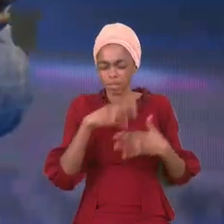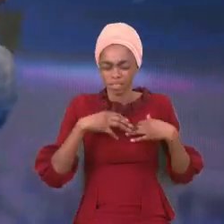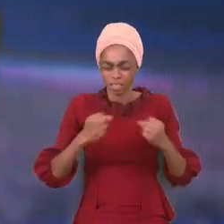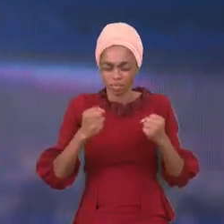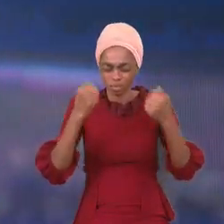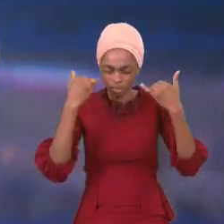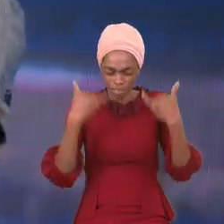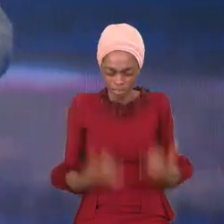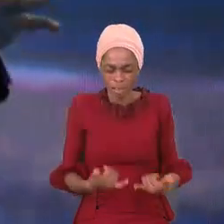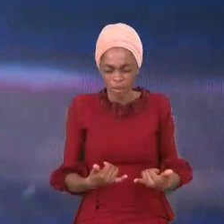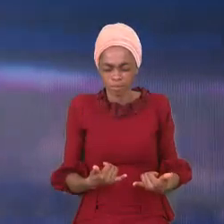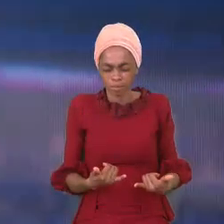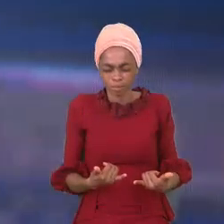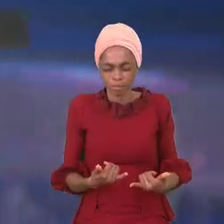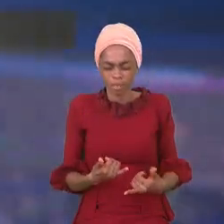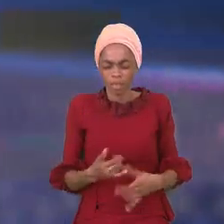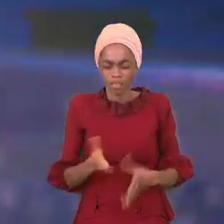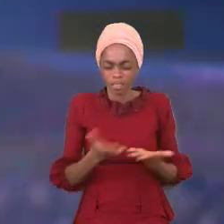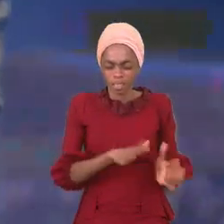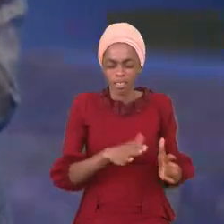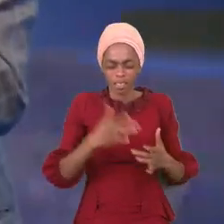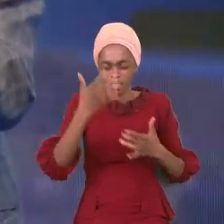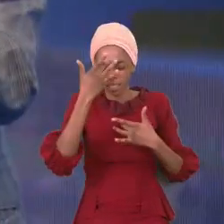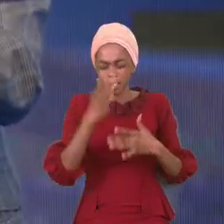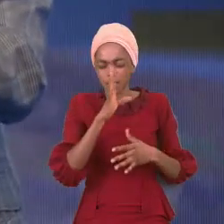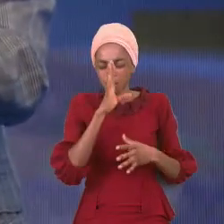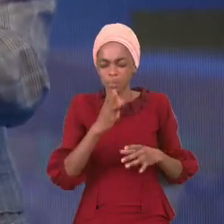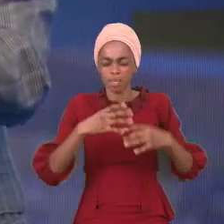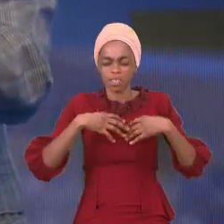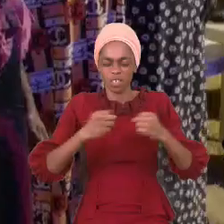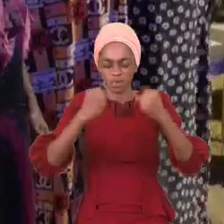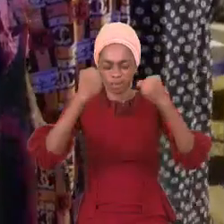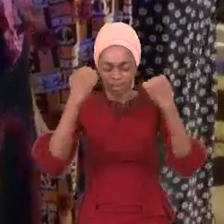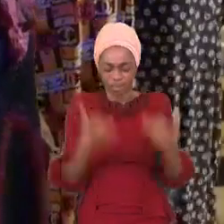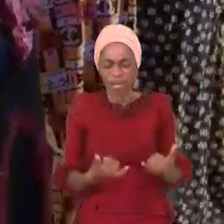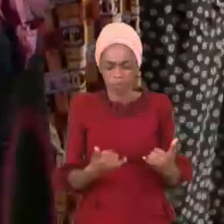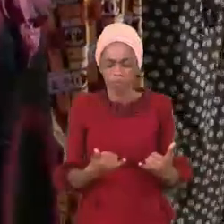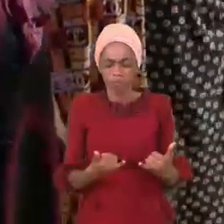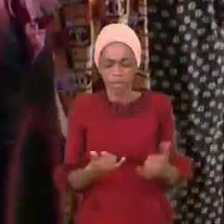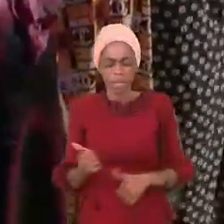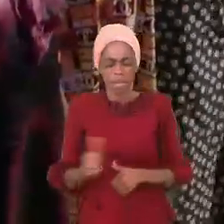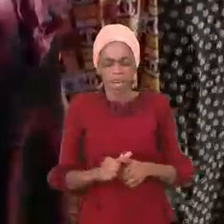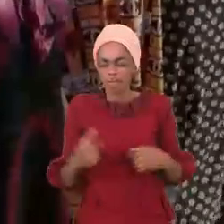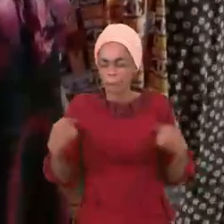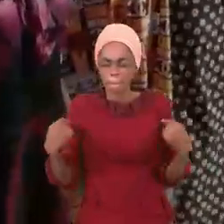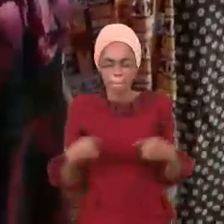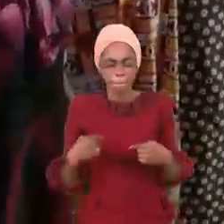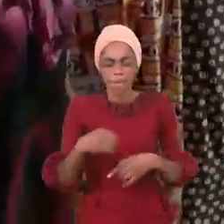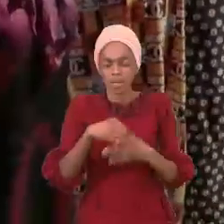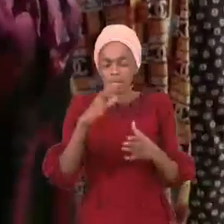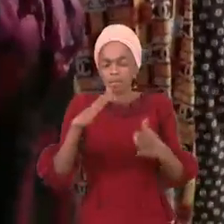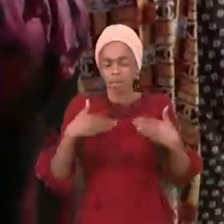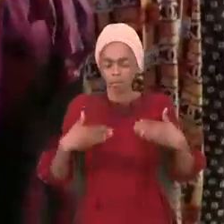right now. Terminal disease be healed right now. Every pain in your body,